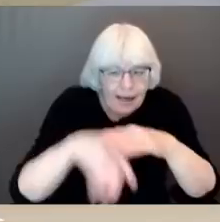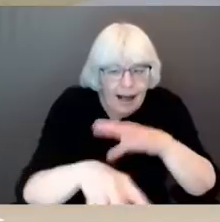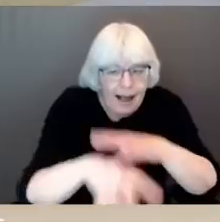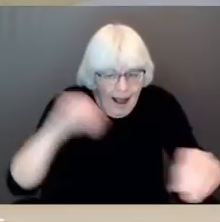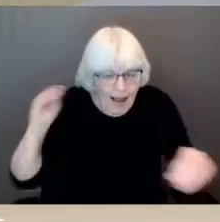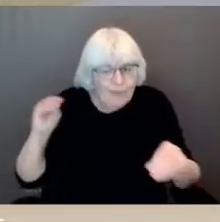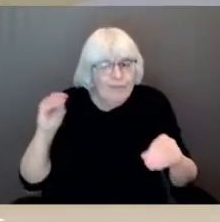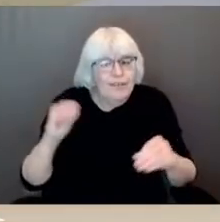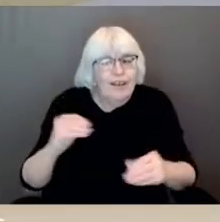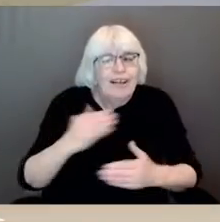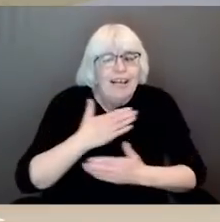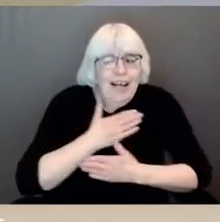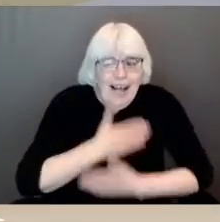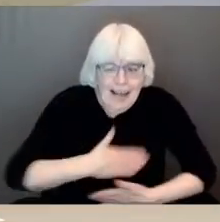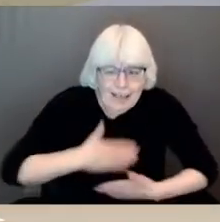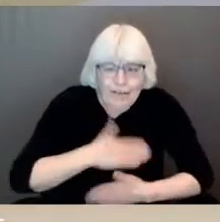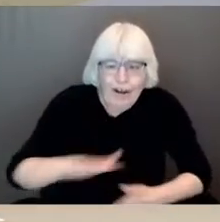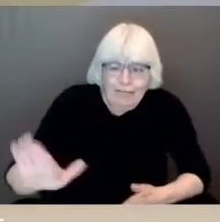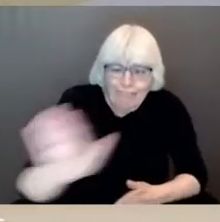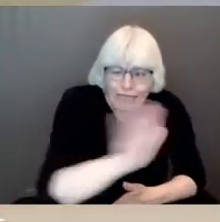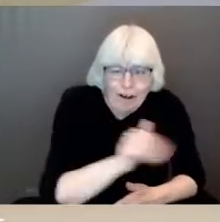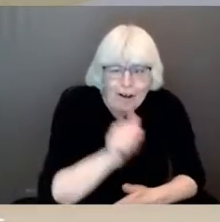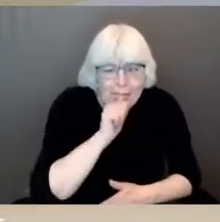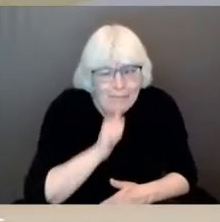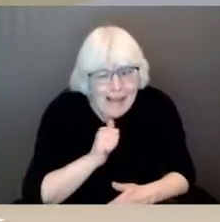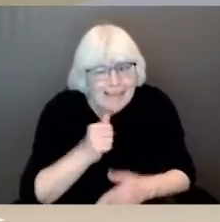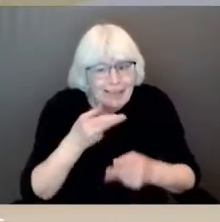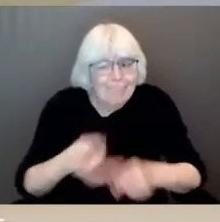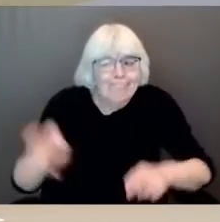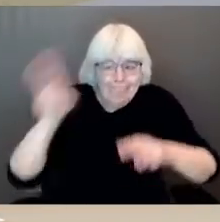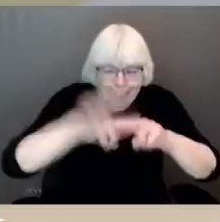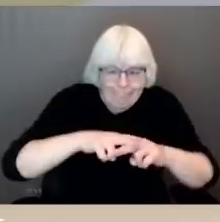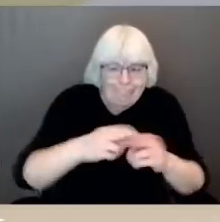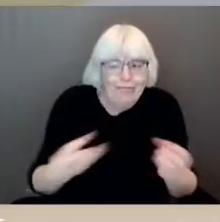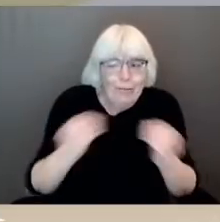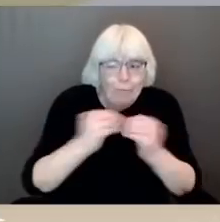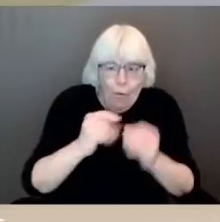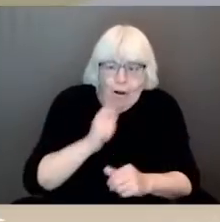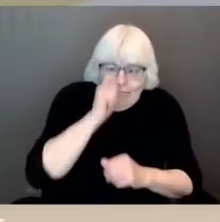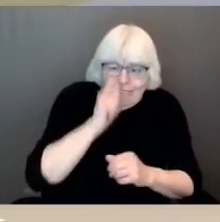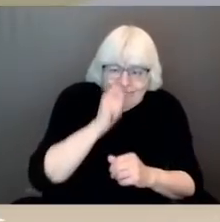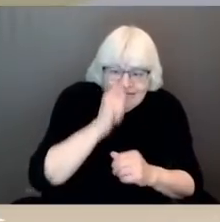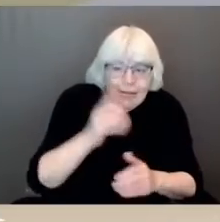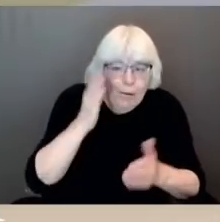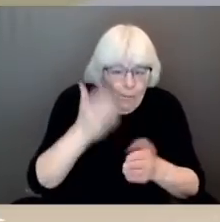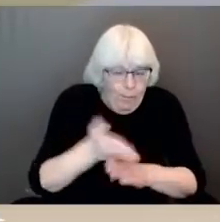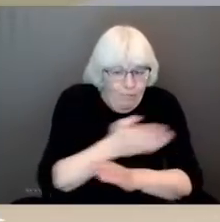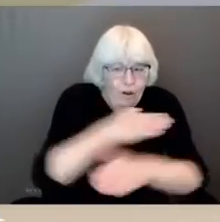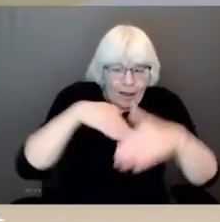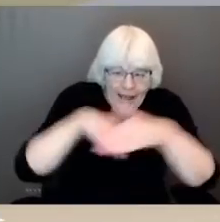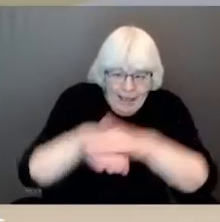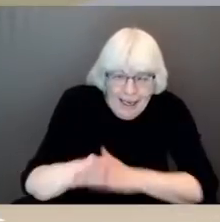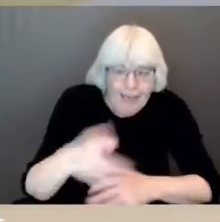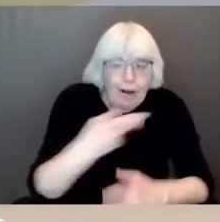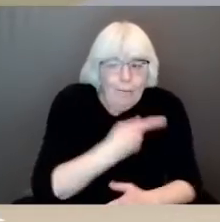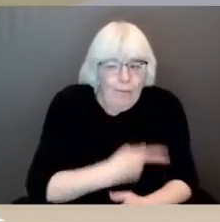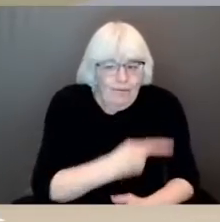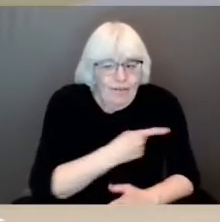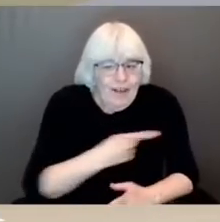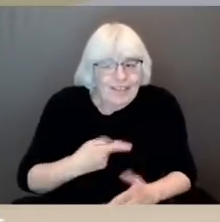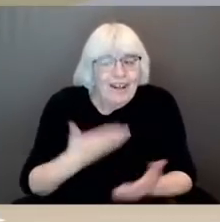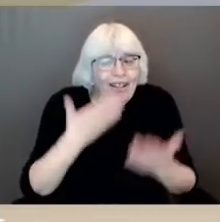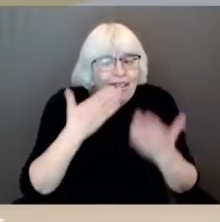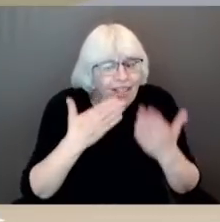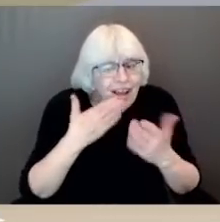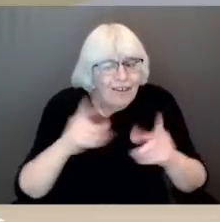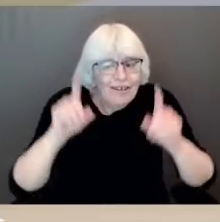increasing testing at the points of entry. A special thanks to the screening and testing staff at the borders and all our partners who are working